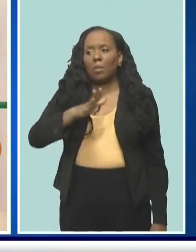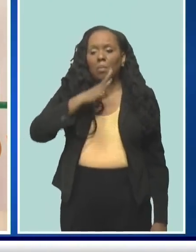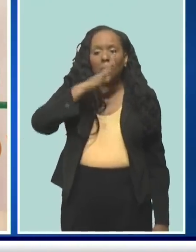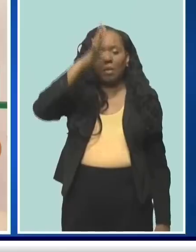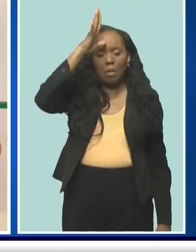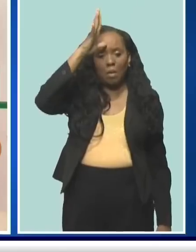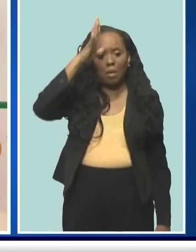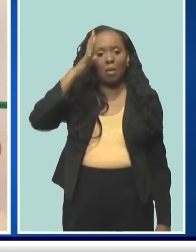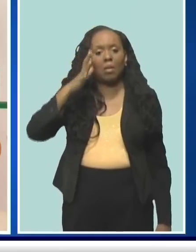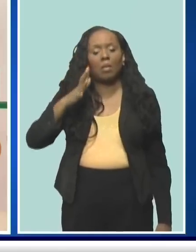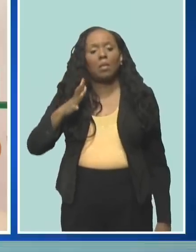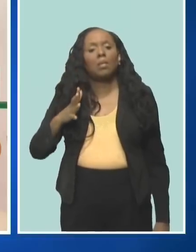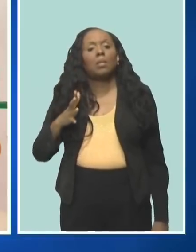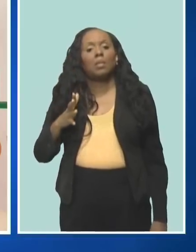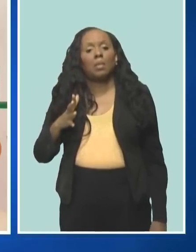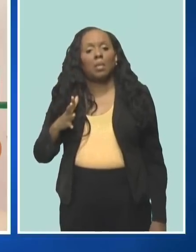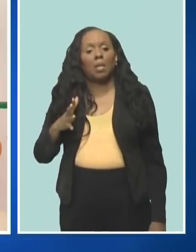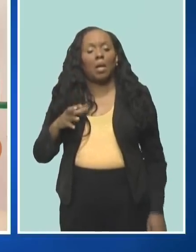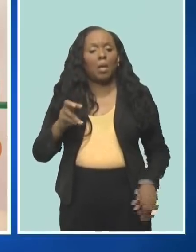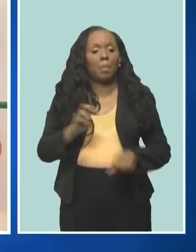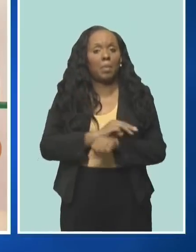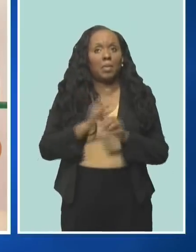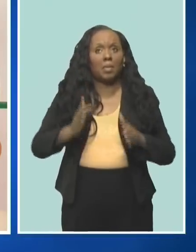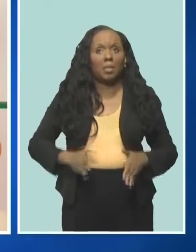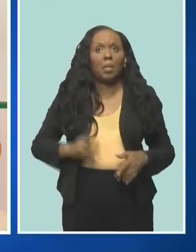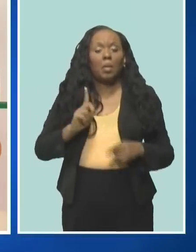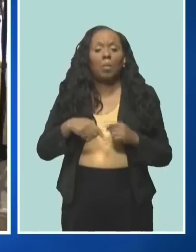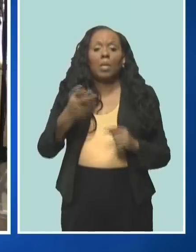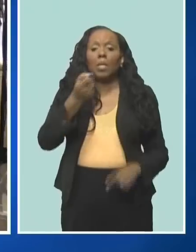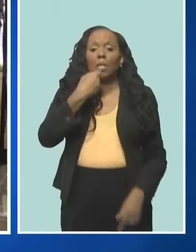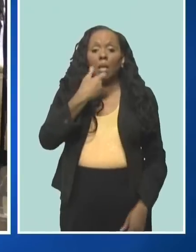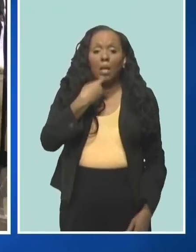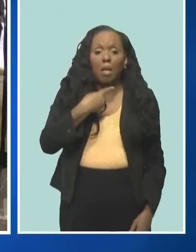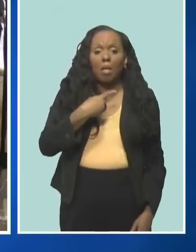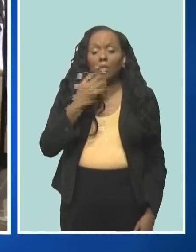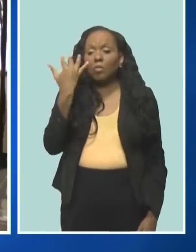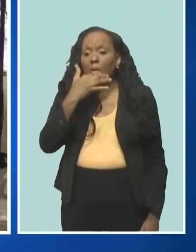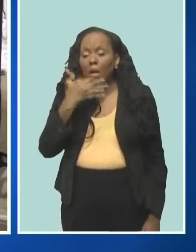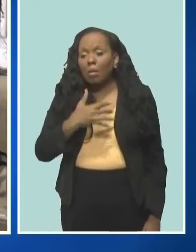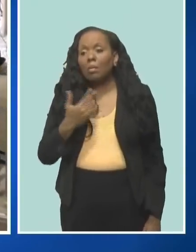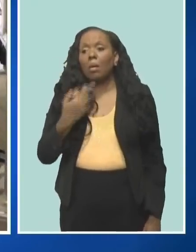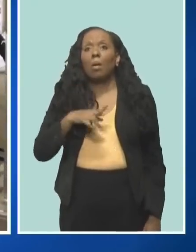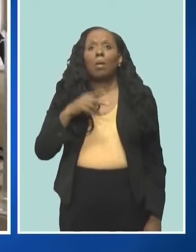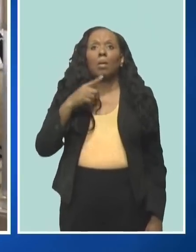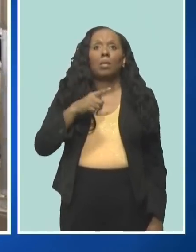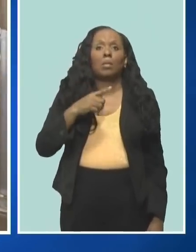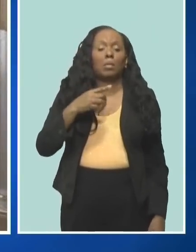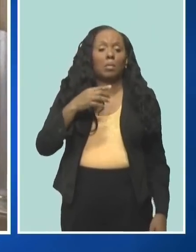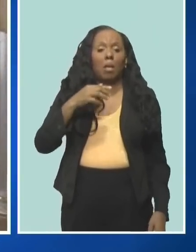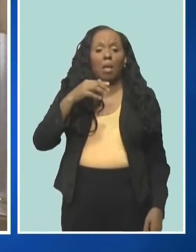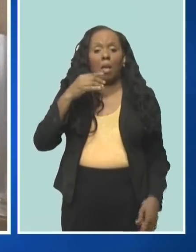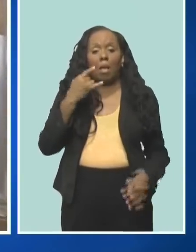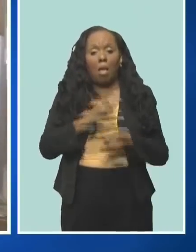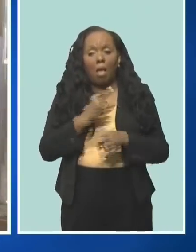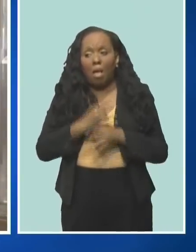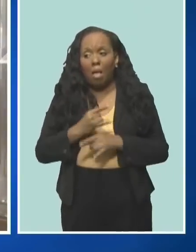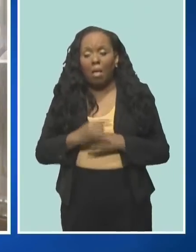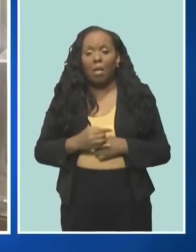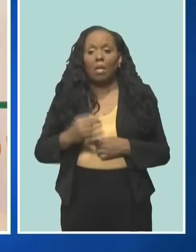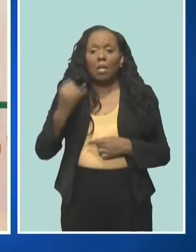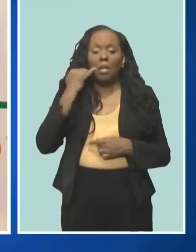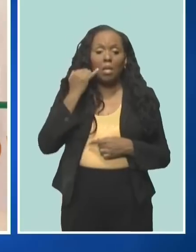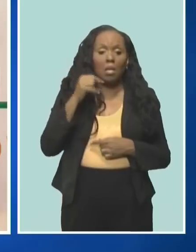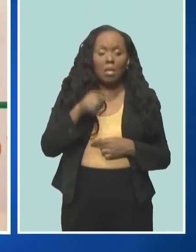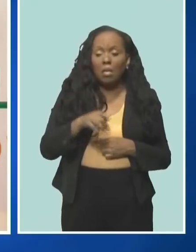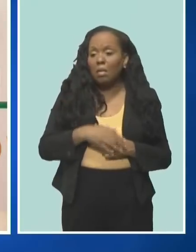these drugs in your brain, it affects everybody the same way. It will not say, oh, he's a good boy, he passed for Harrison, he passed for St. Leonard, he